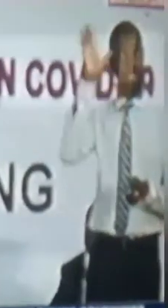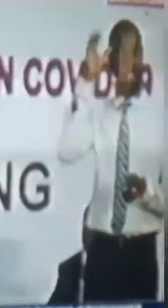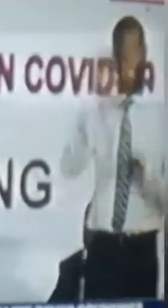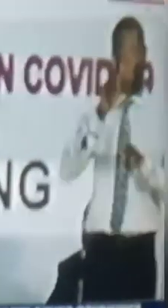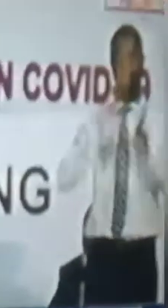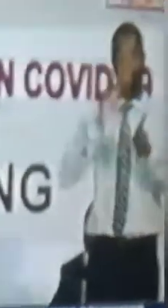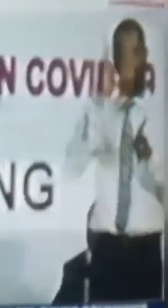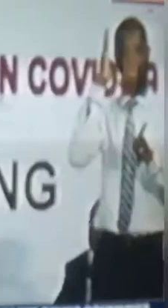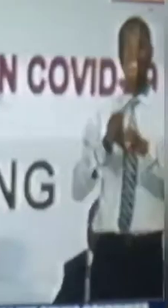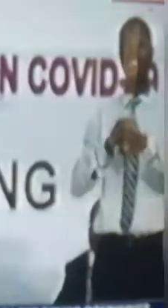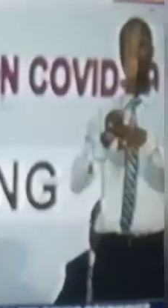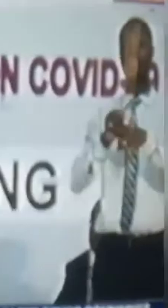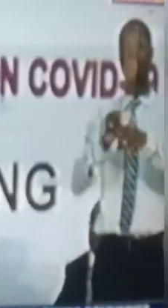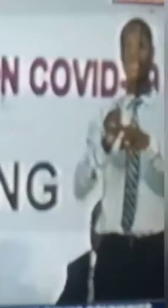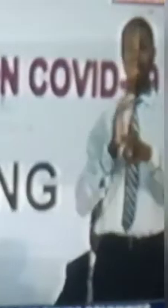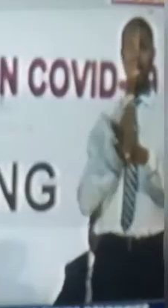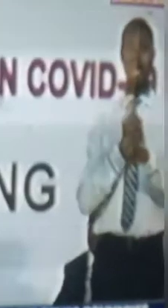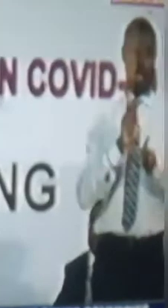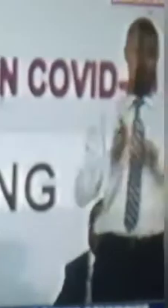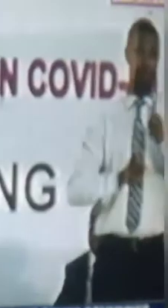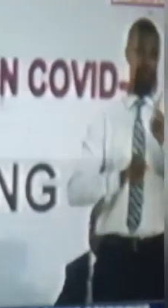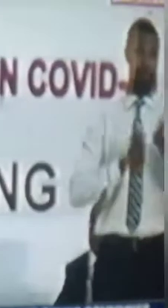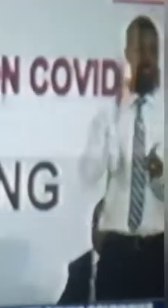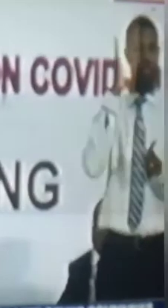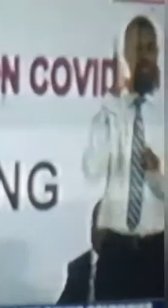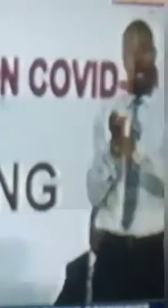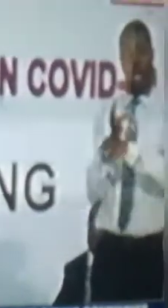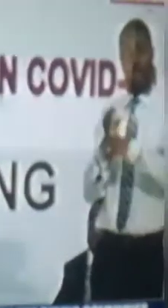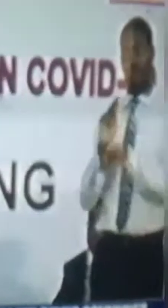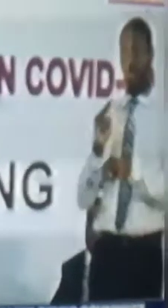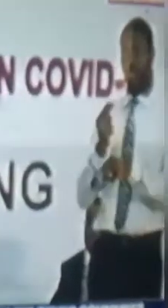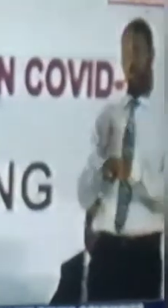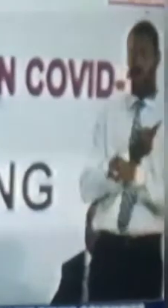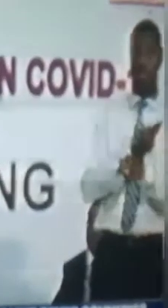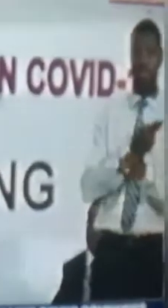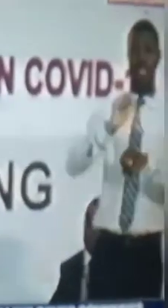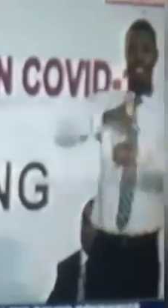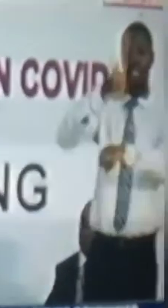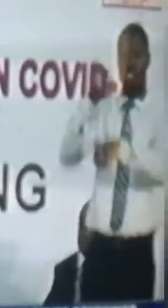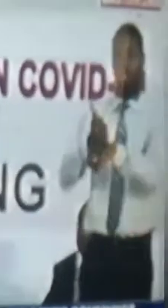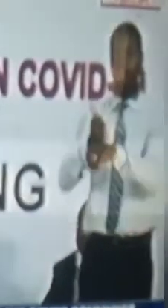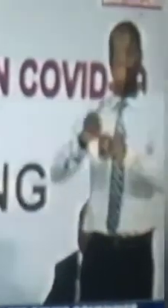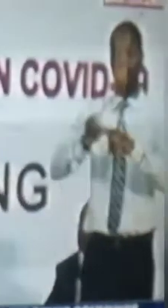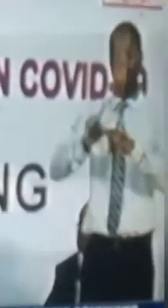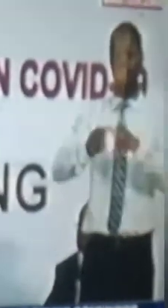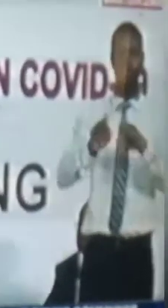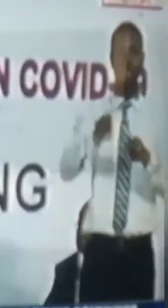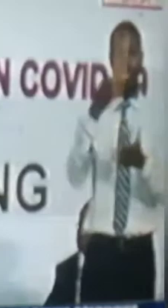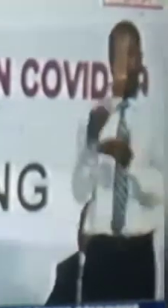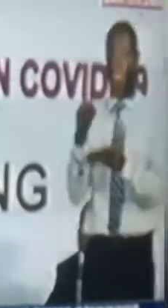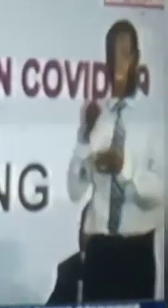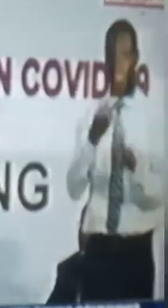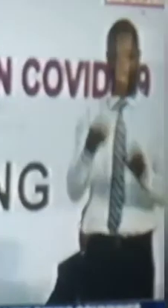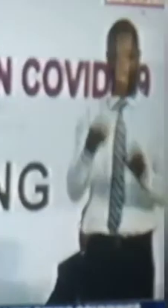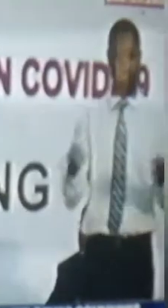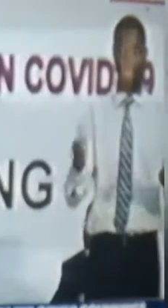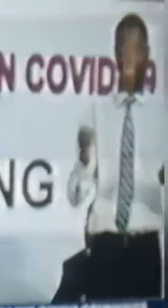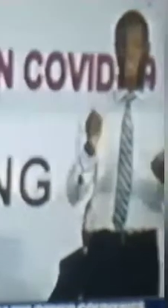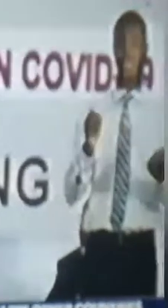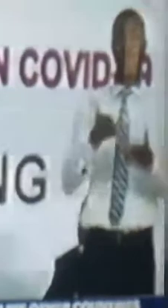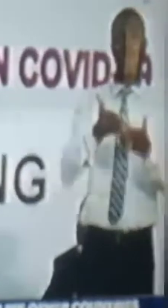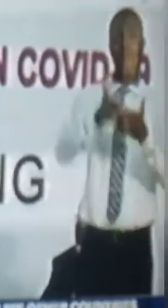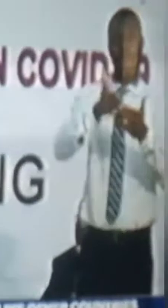on procedures and methods, install and test the equipment donated before handing them